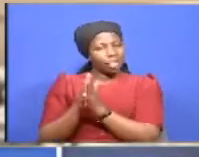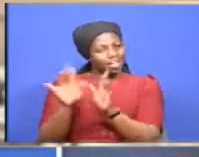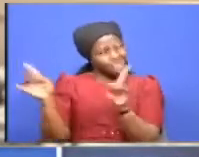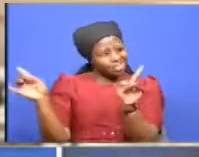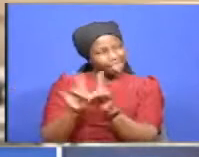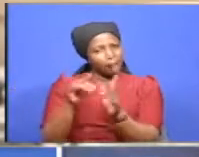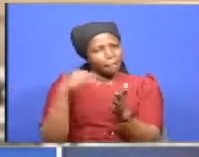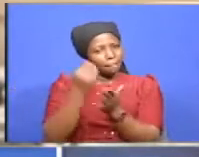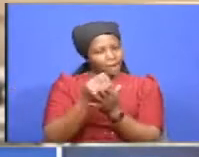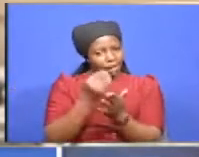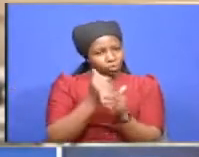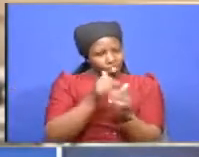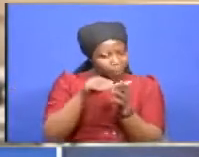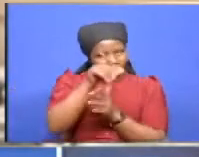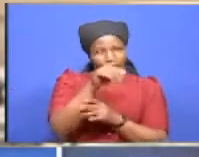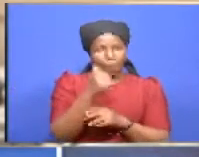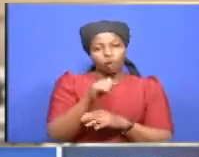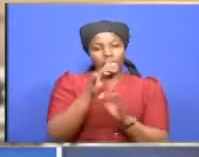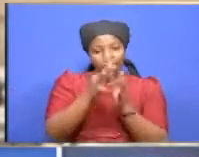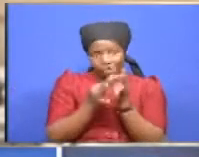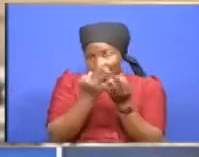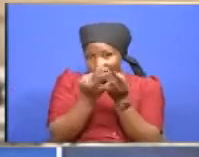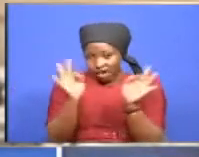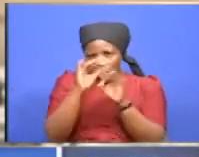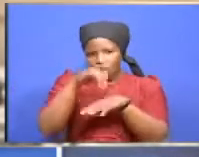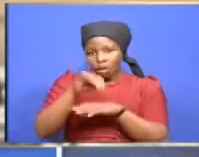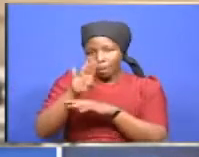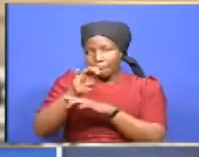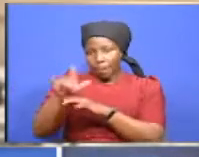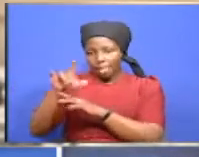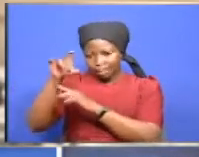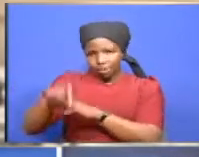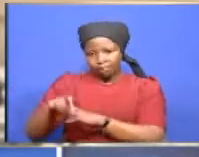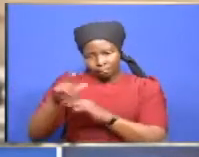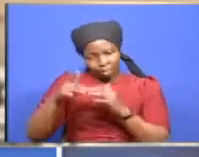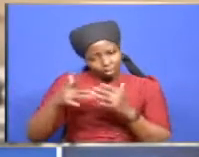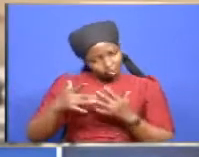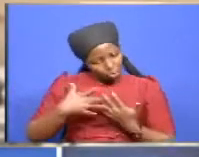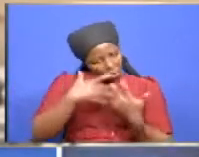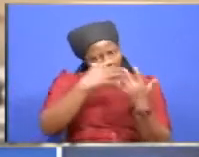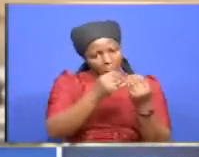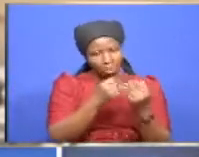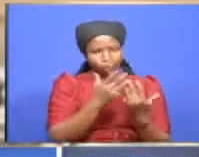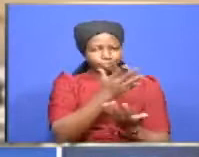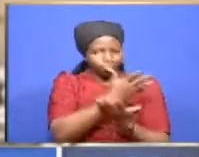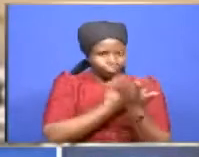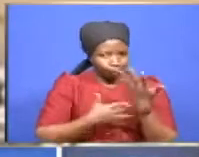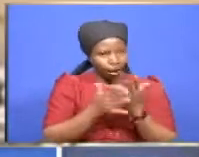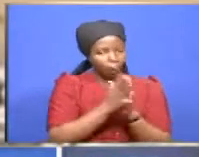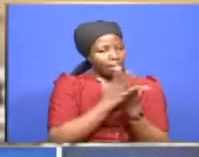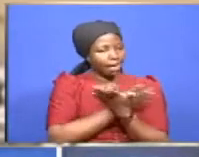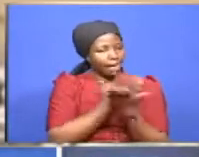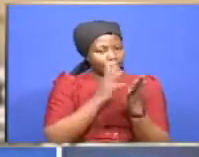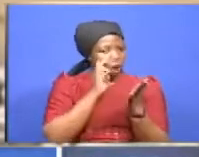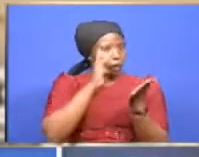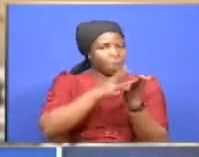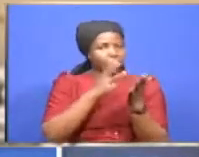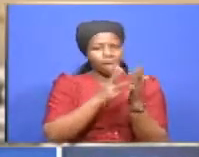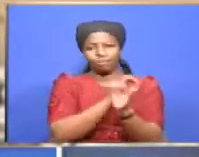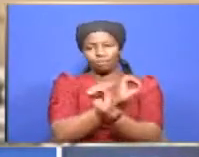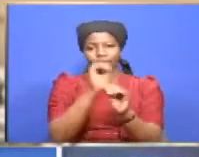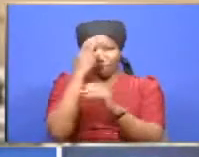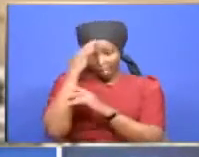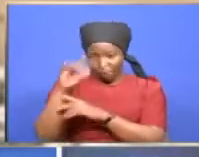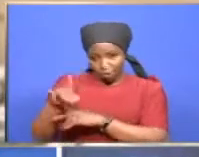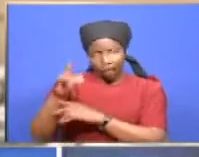if indeed they were to be released on a bail, then they were not allowed to come into contact with either of the witnesses, given that they have been working